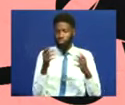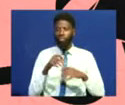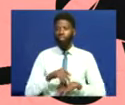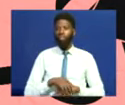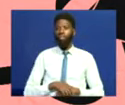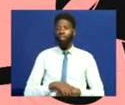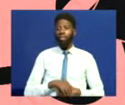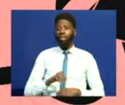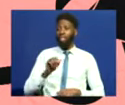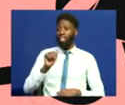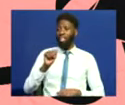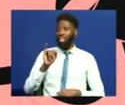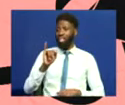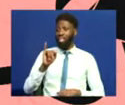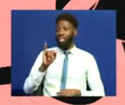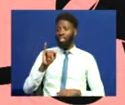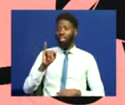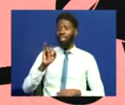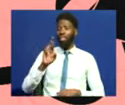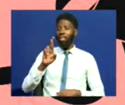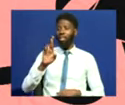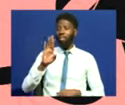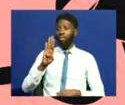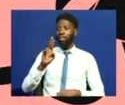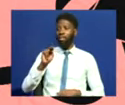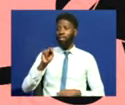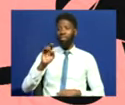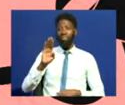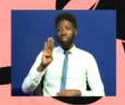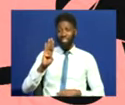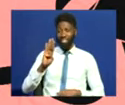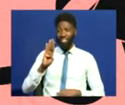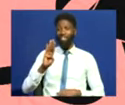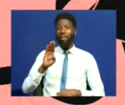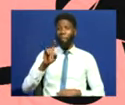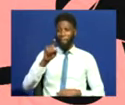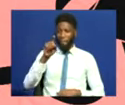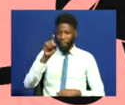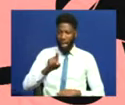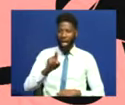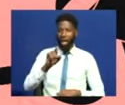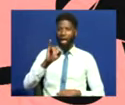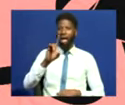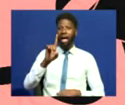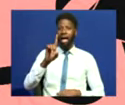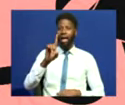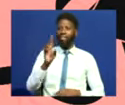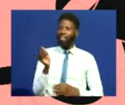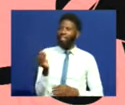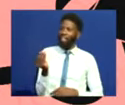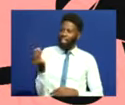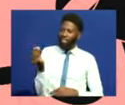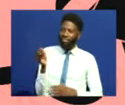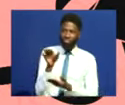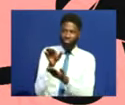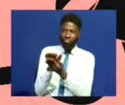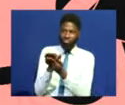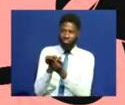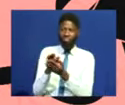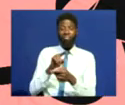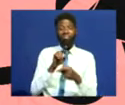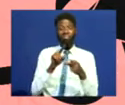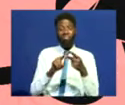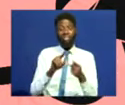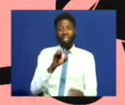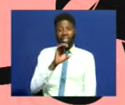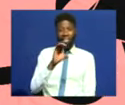for Airbnb visitors temporarily, and of course ensuring CCTV and security cameras are in a proper working condition. And of course this